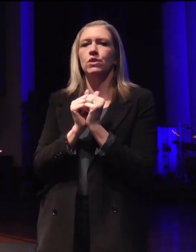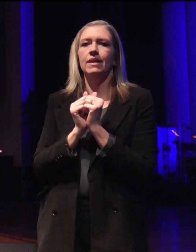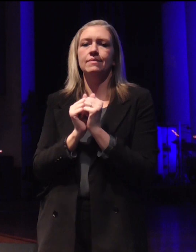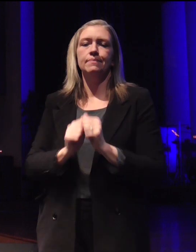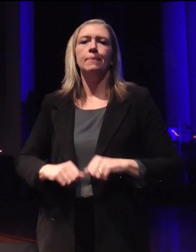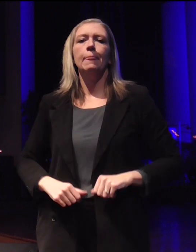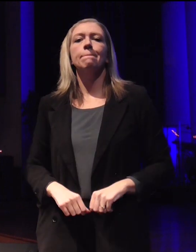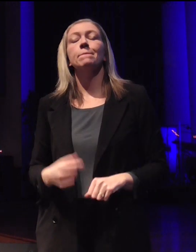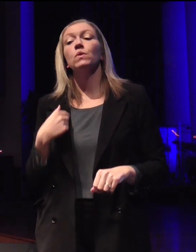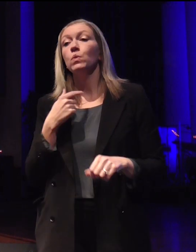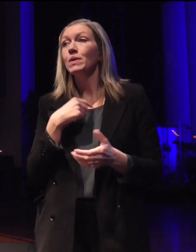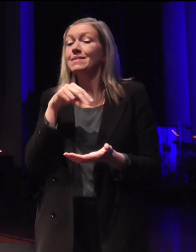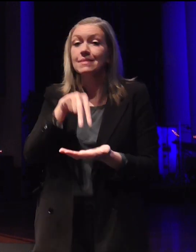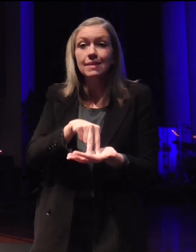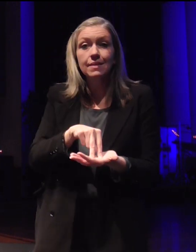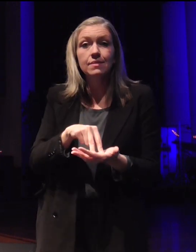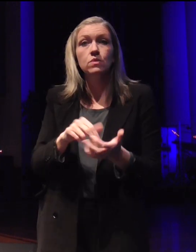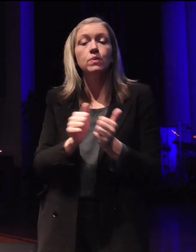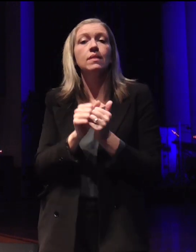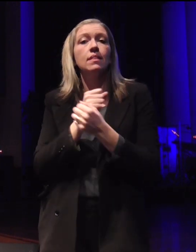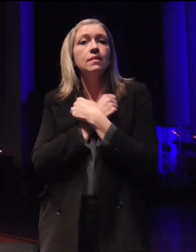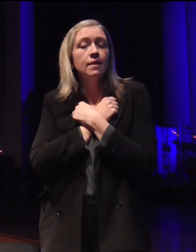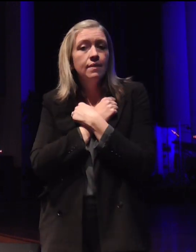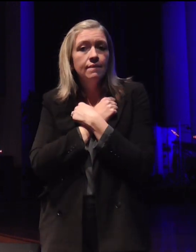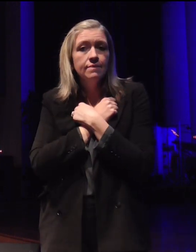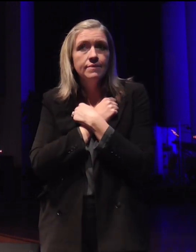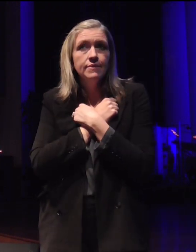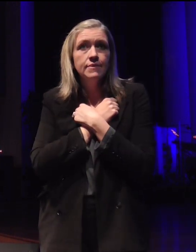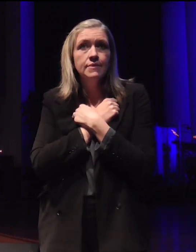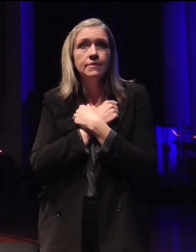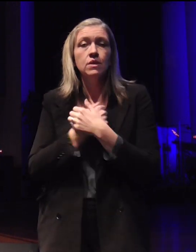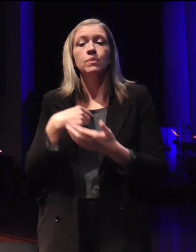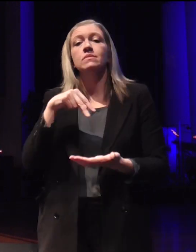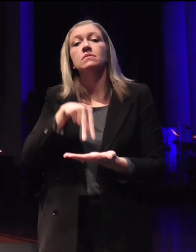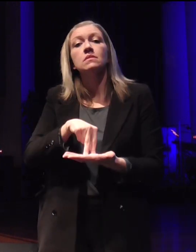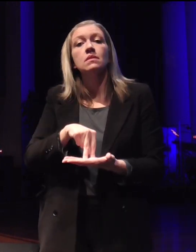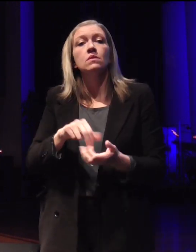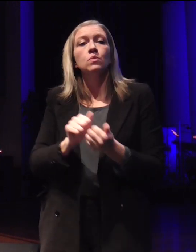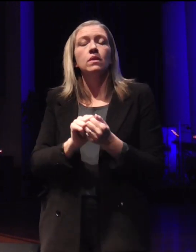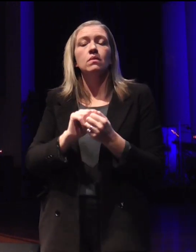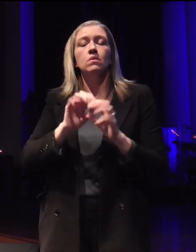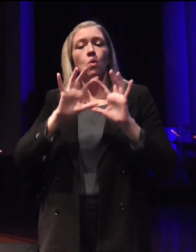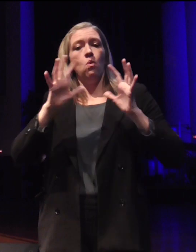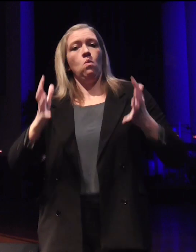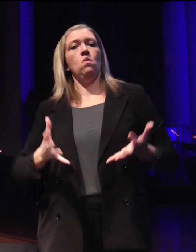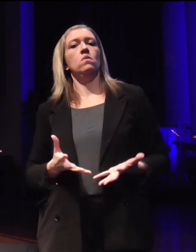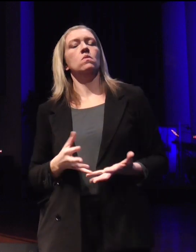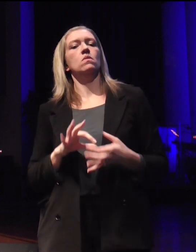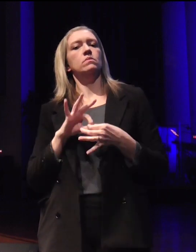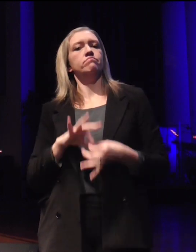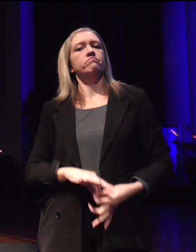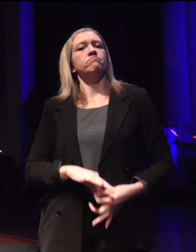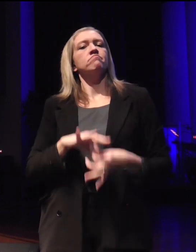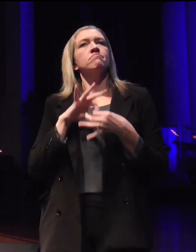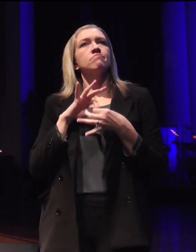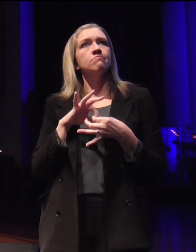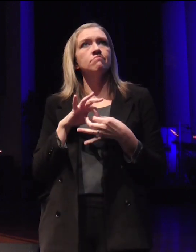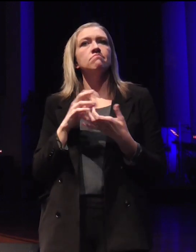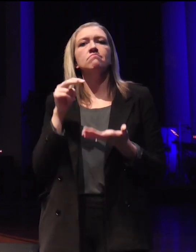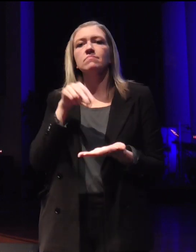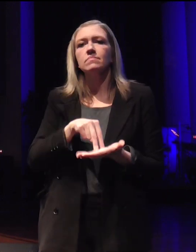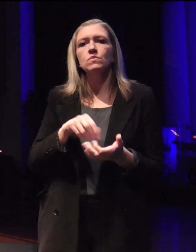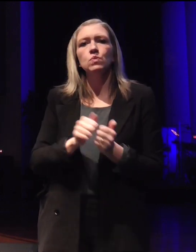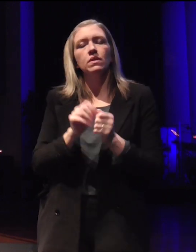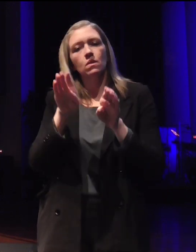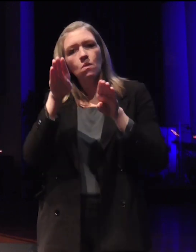we take a stand. We take a stand in love. We take a stand in wholeness. We take a stand in openness